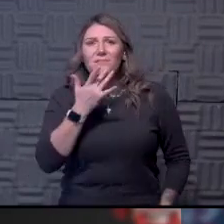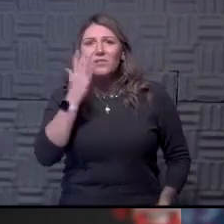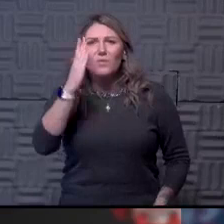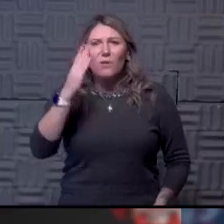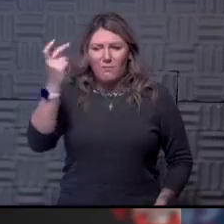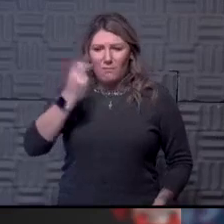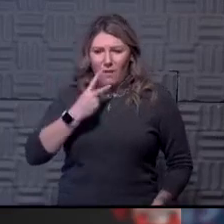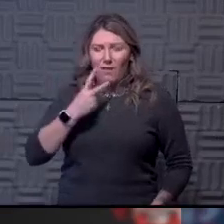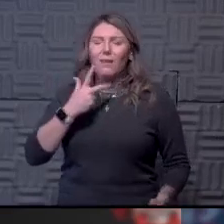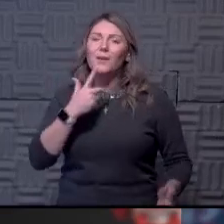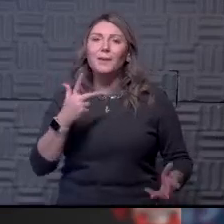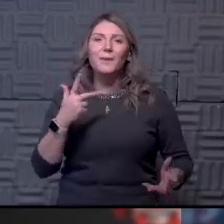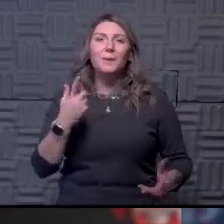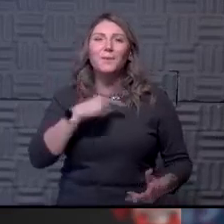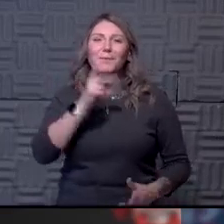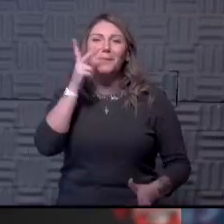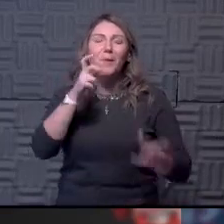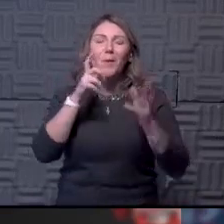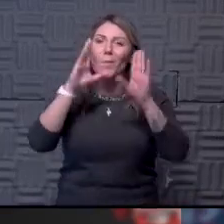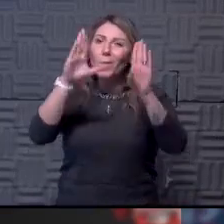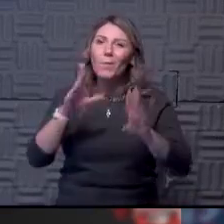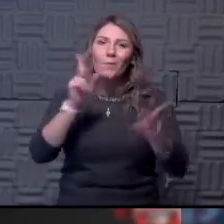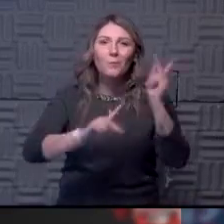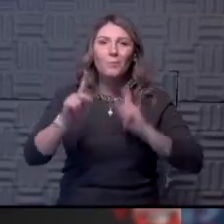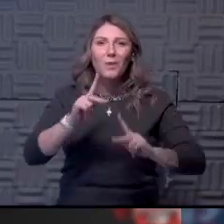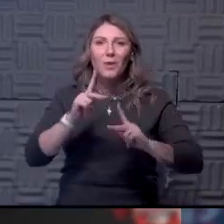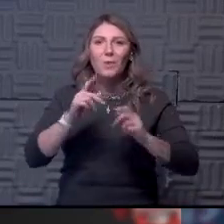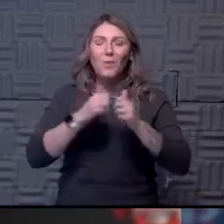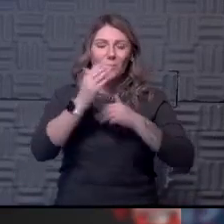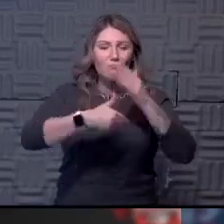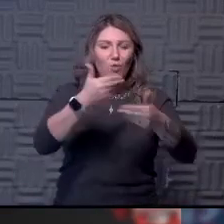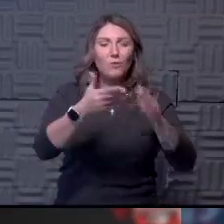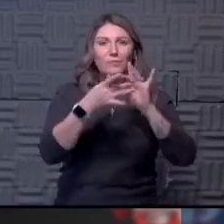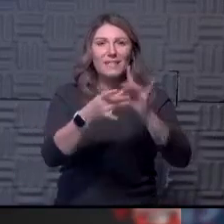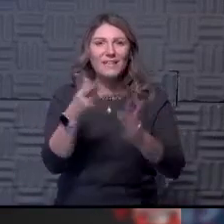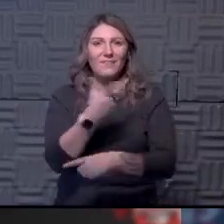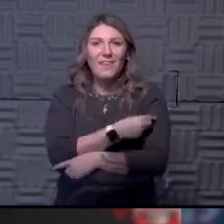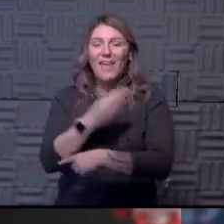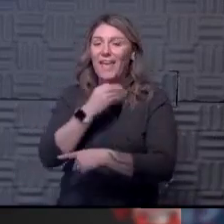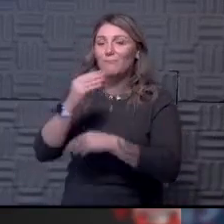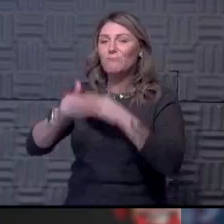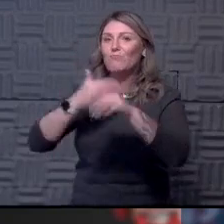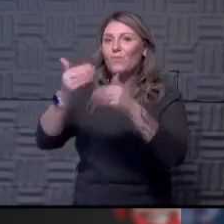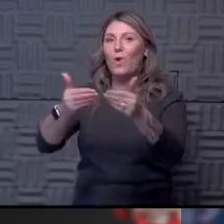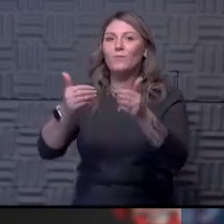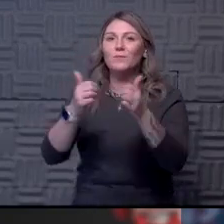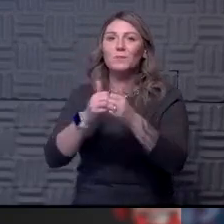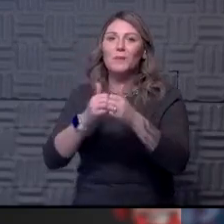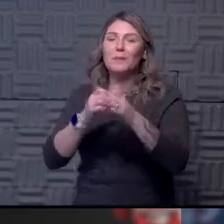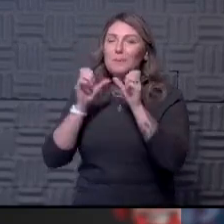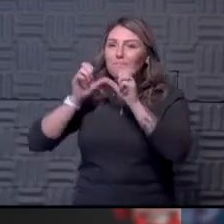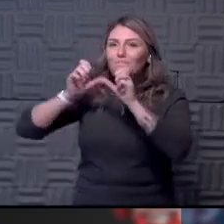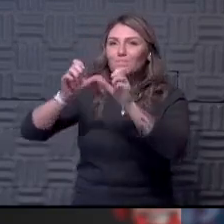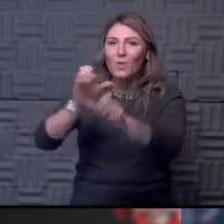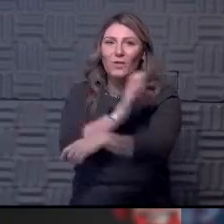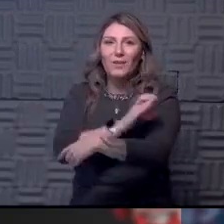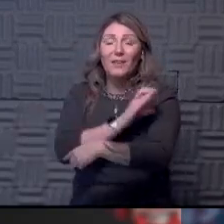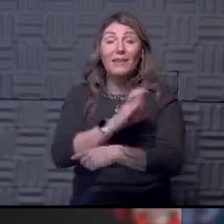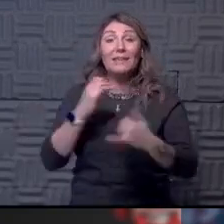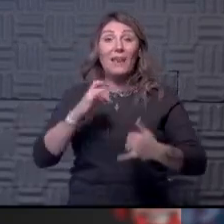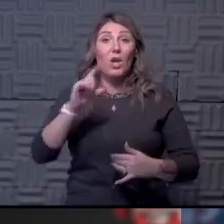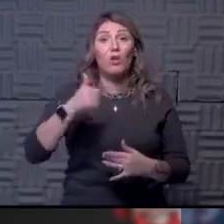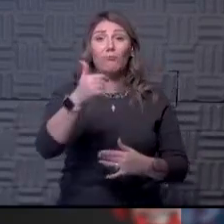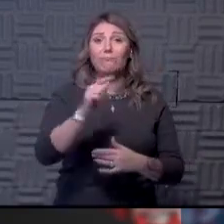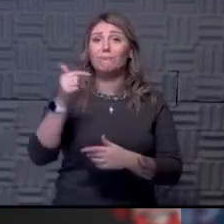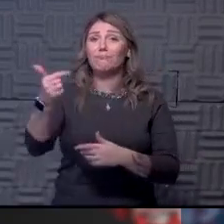from some great folks tomorrow, both about progress around vaccination and progress on the long haul clinic. Let me turn to Claudia and Ed.